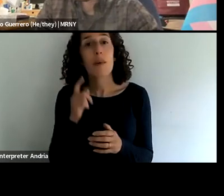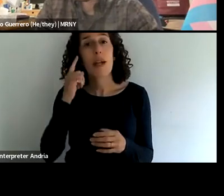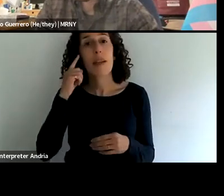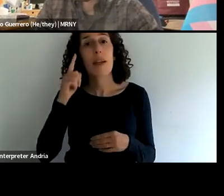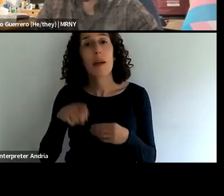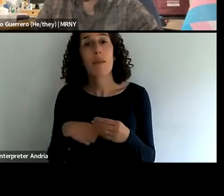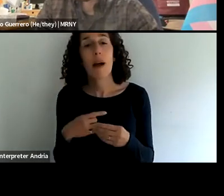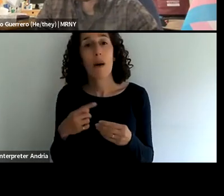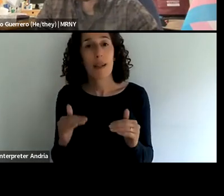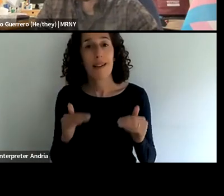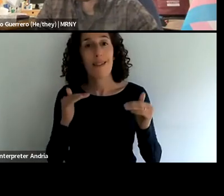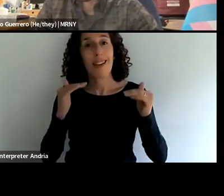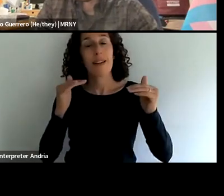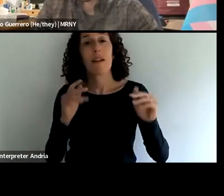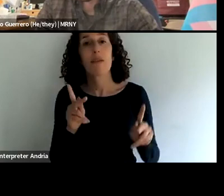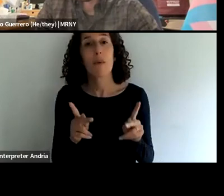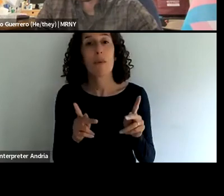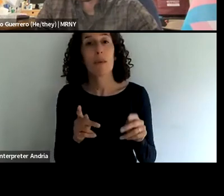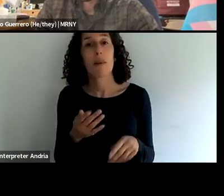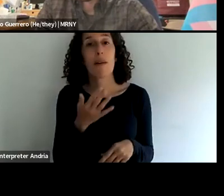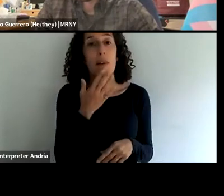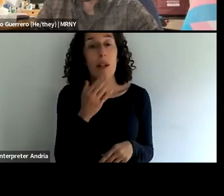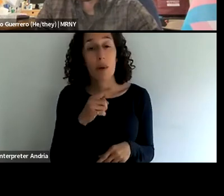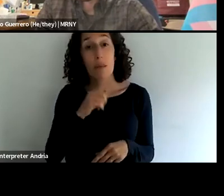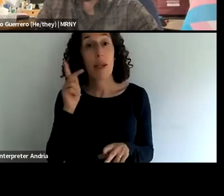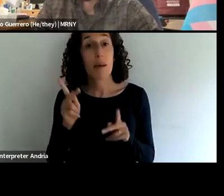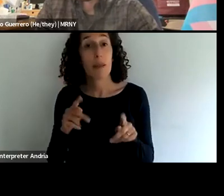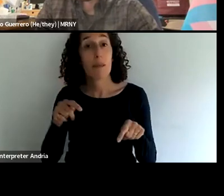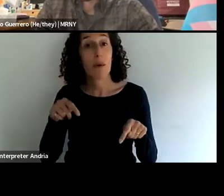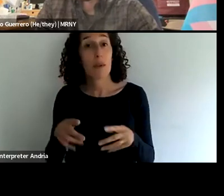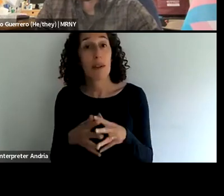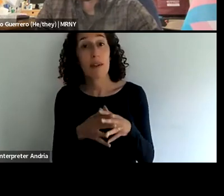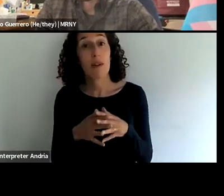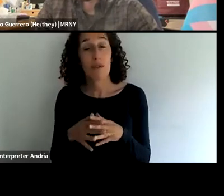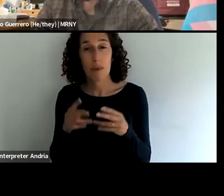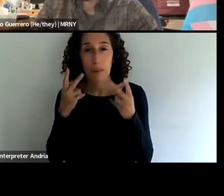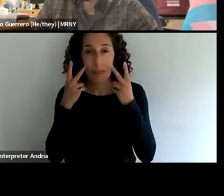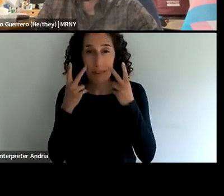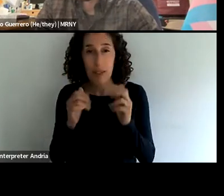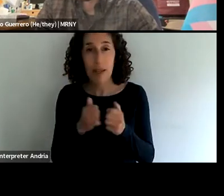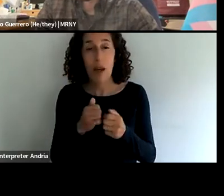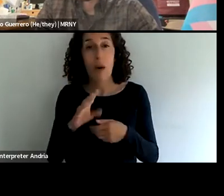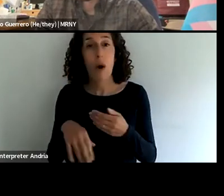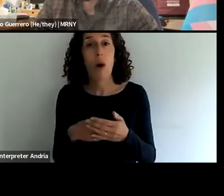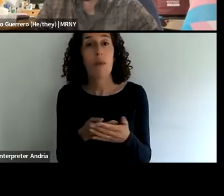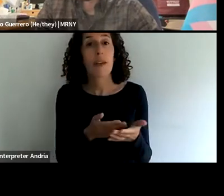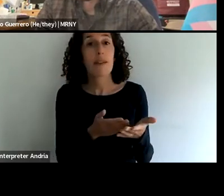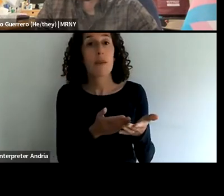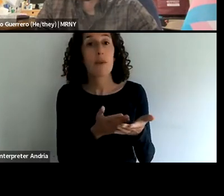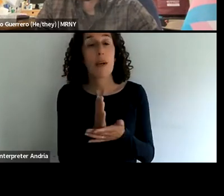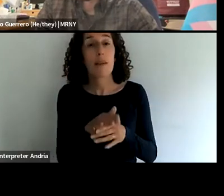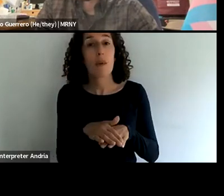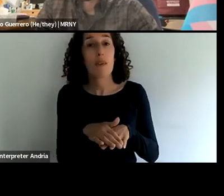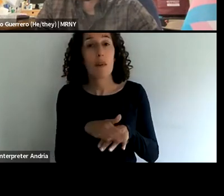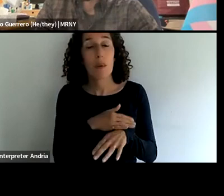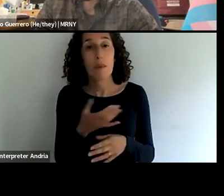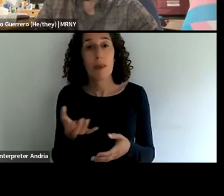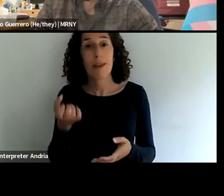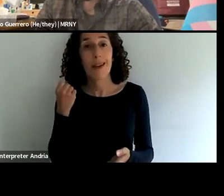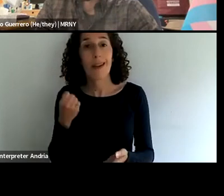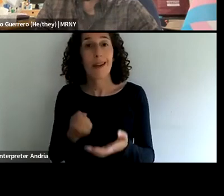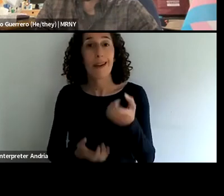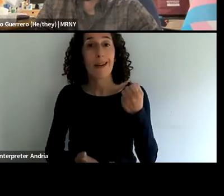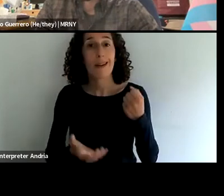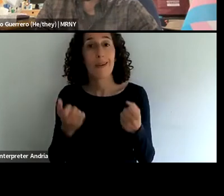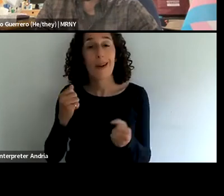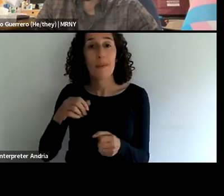people of color, Black people in this country, we literally have seen how all these rights are slowly being taken away, whether it's the Voting Rights Act or, you